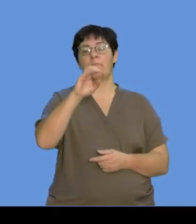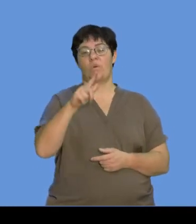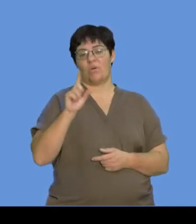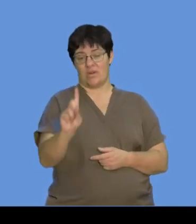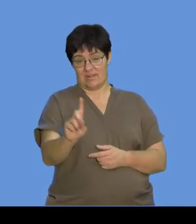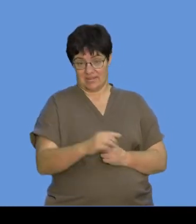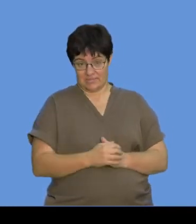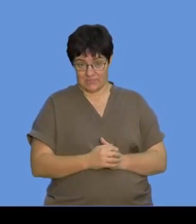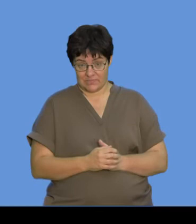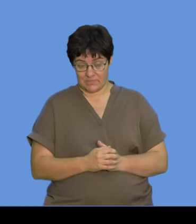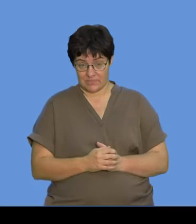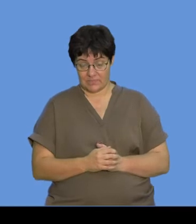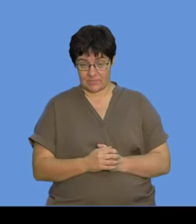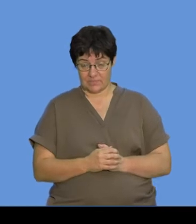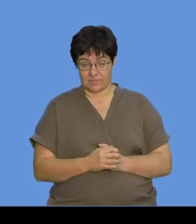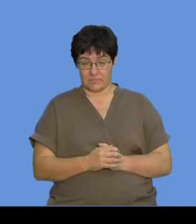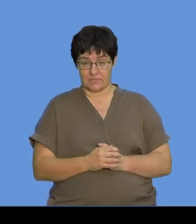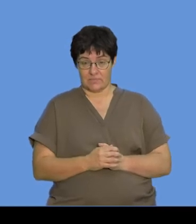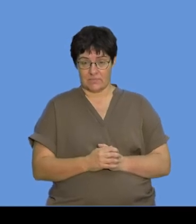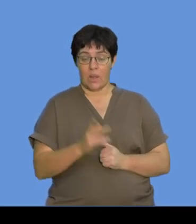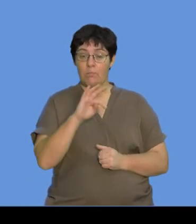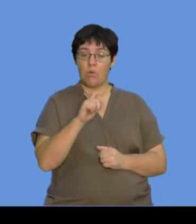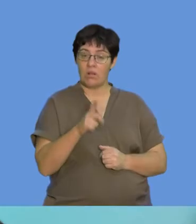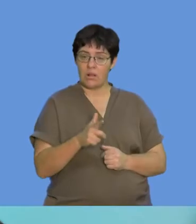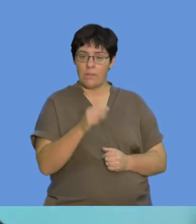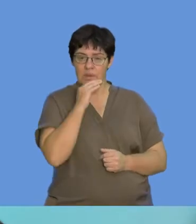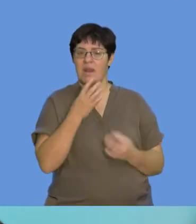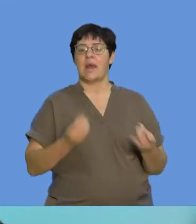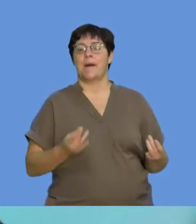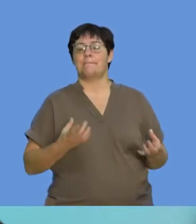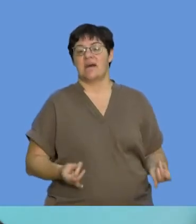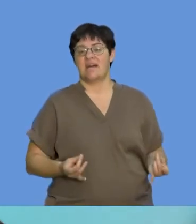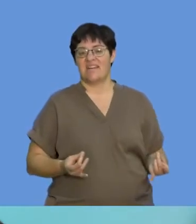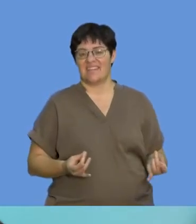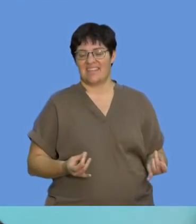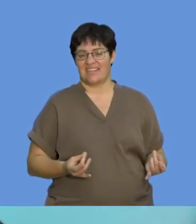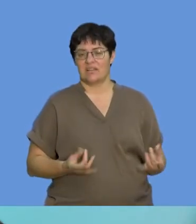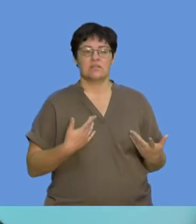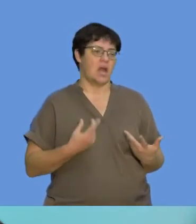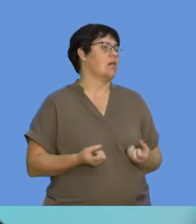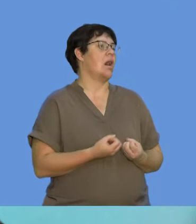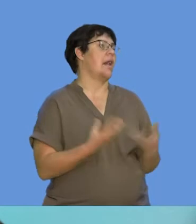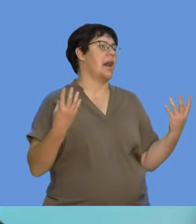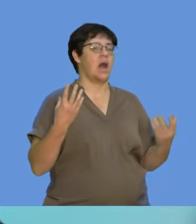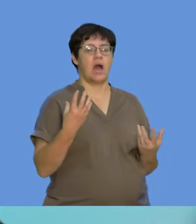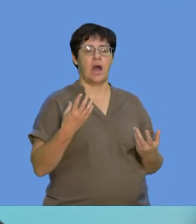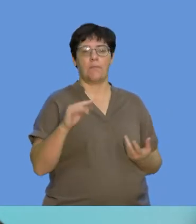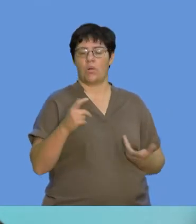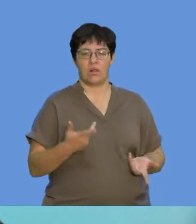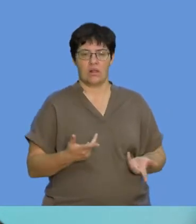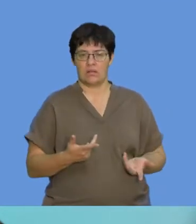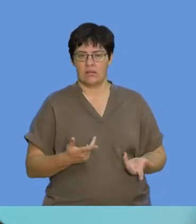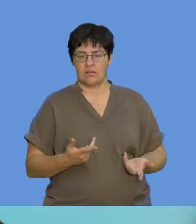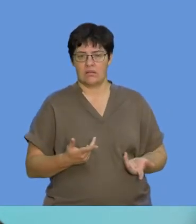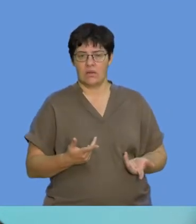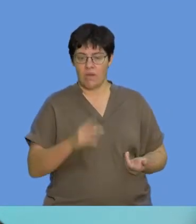if we're saying 1 mole, a mole is actually a number. So yes, we say number of moles, but we are